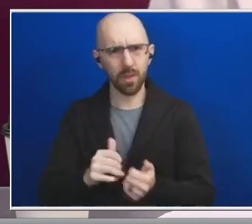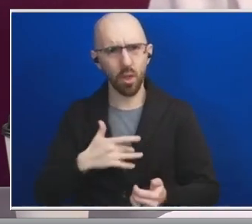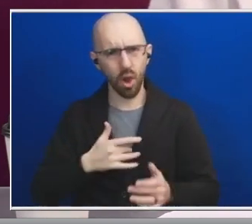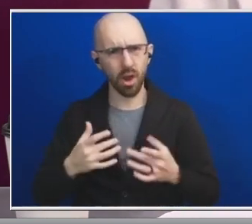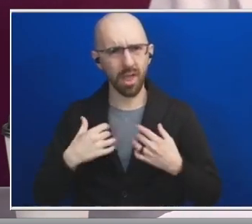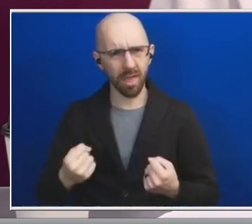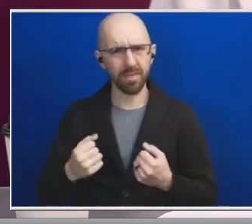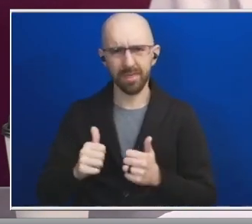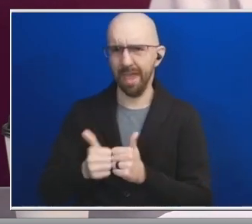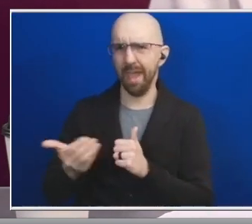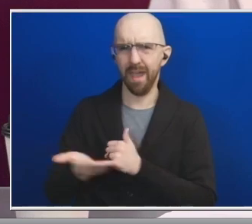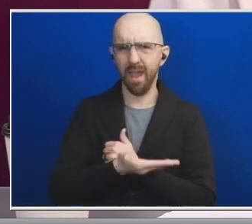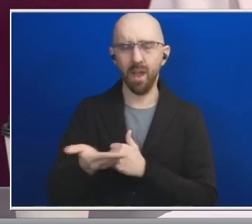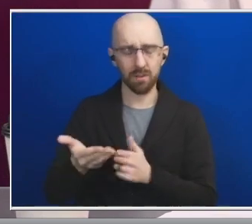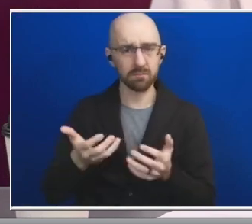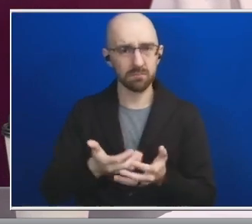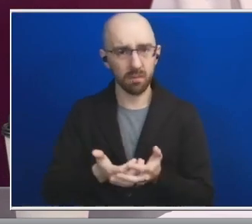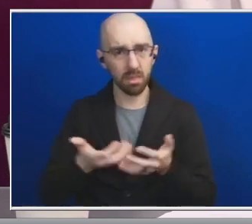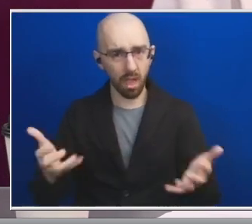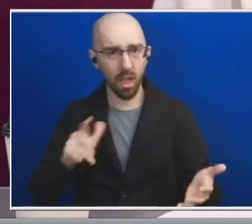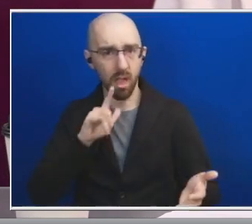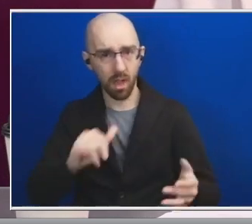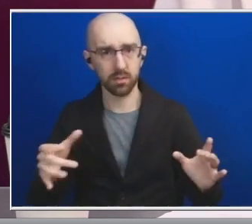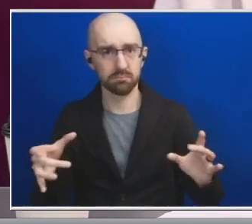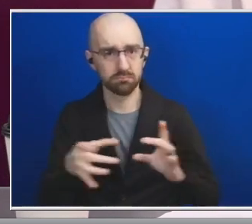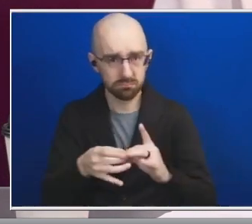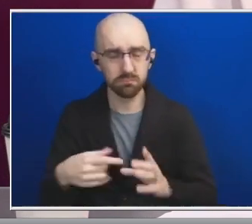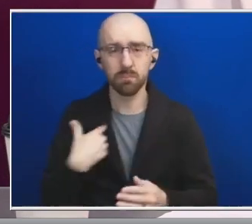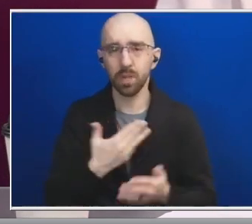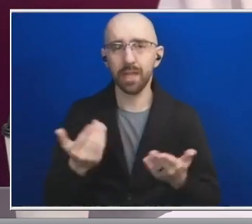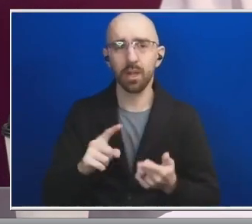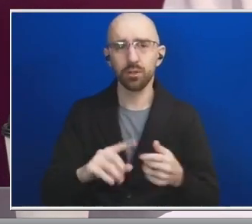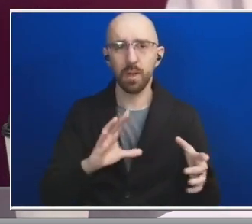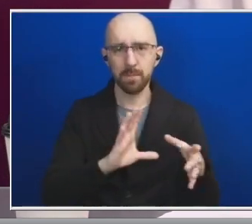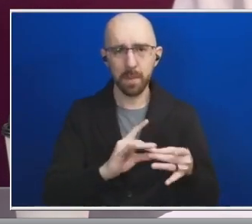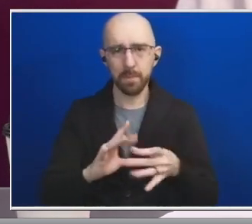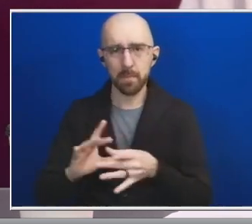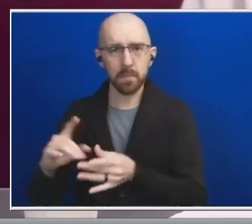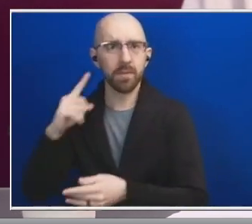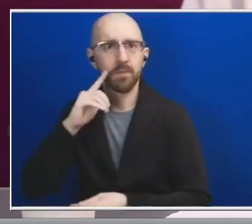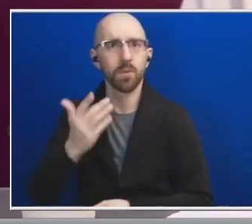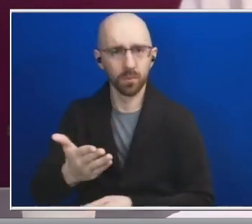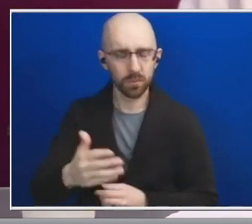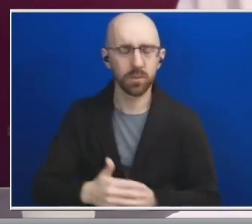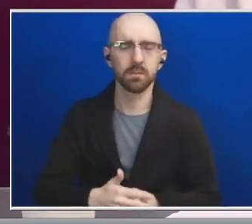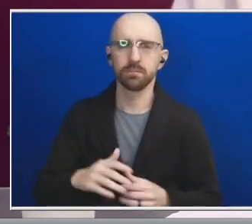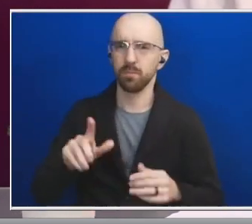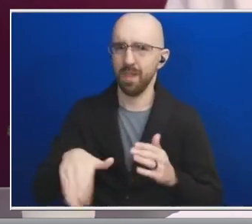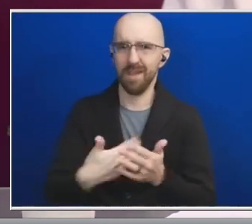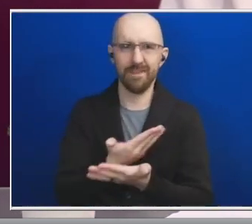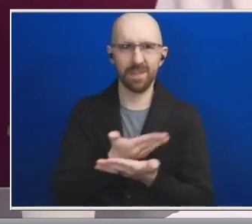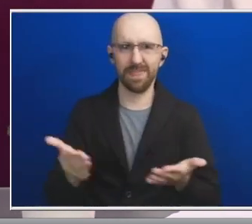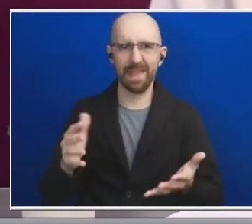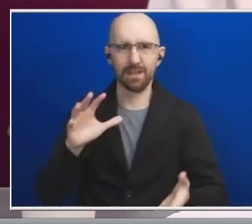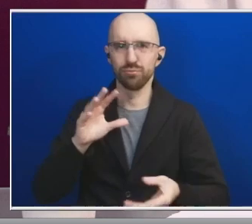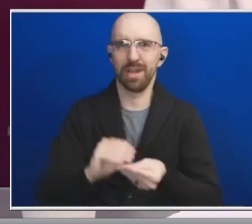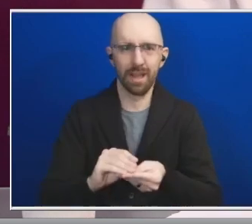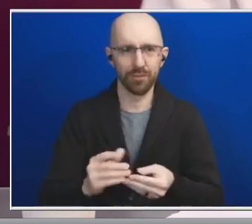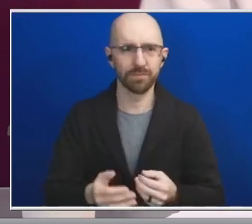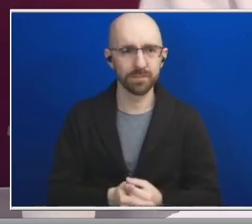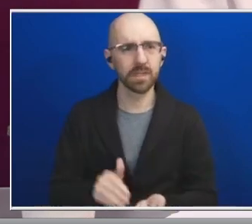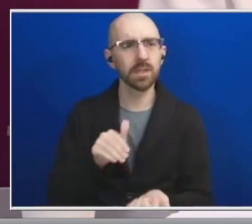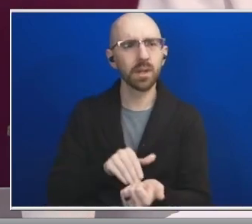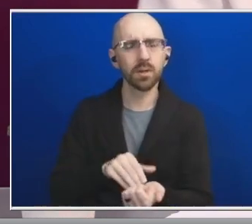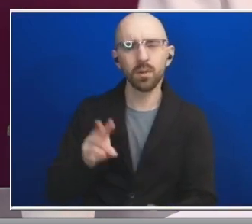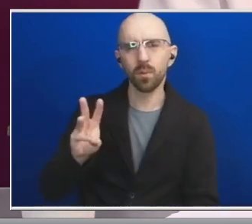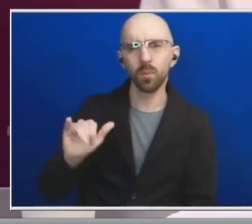lot with heart health. And we're here to connect all the dots for you and bring it all together. Dr. Winnicky, I want to start